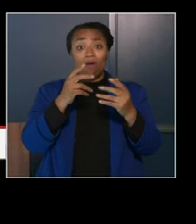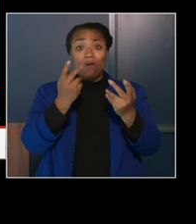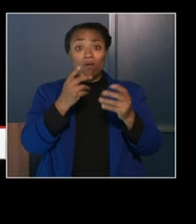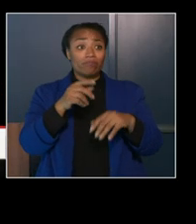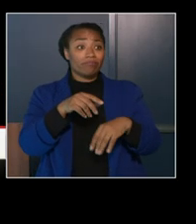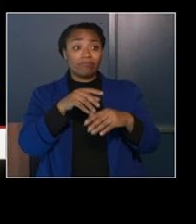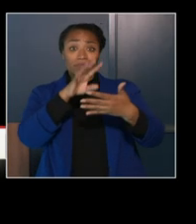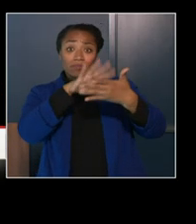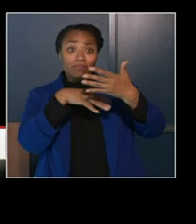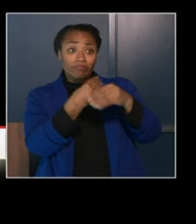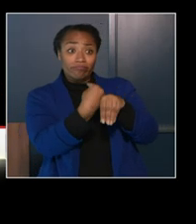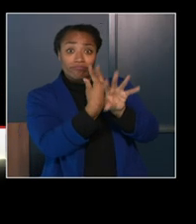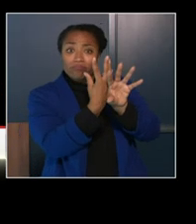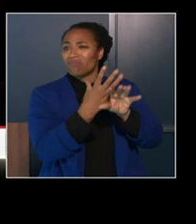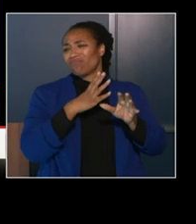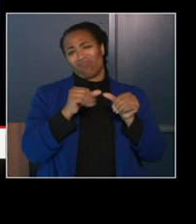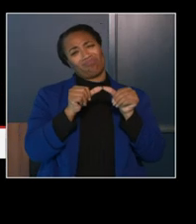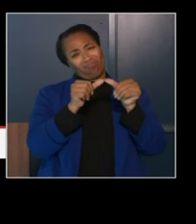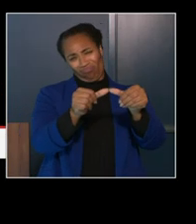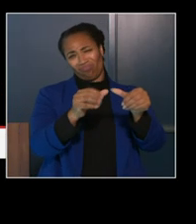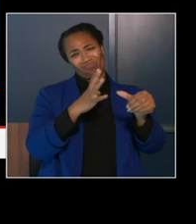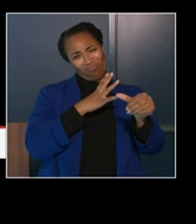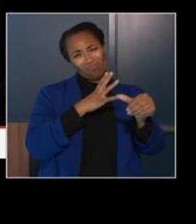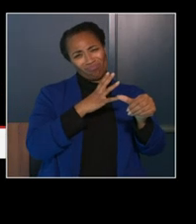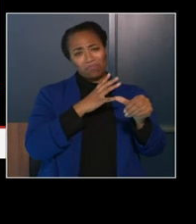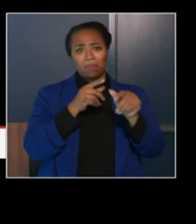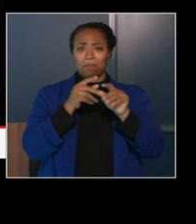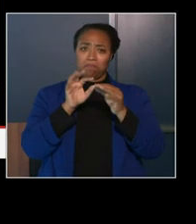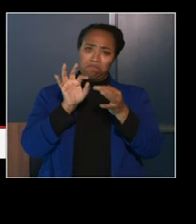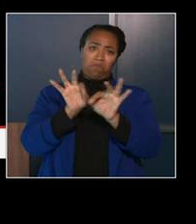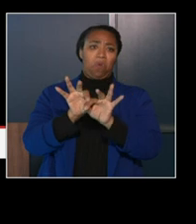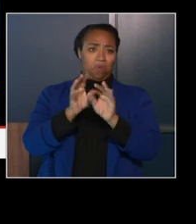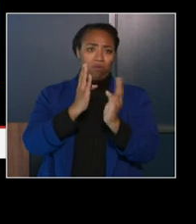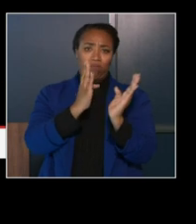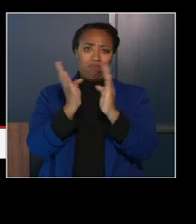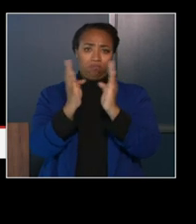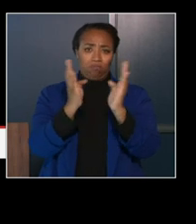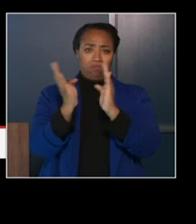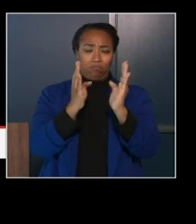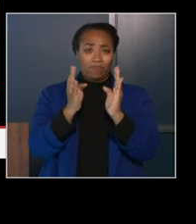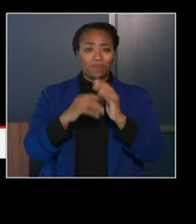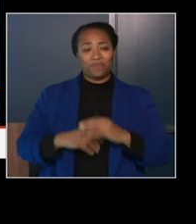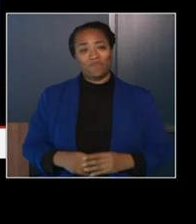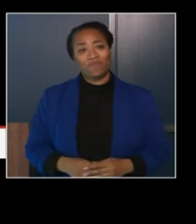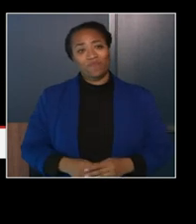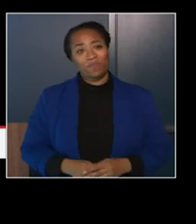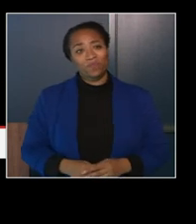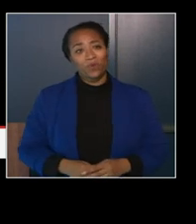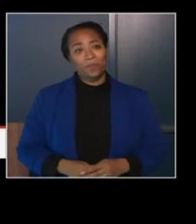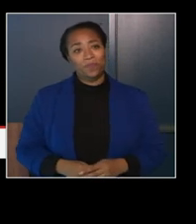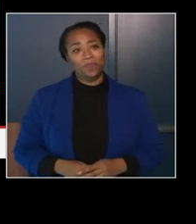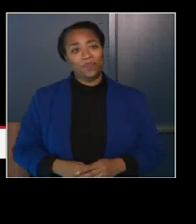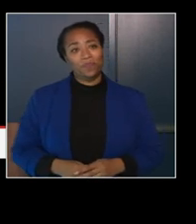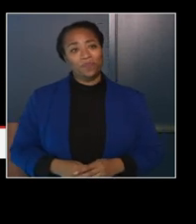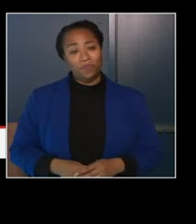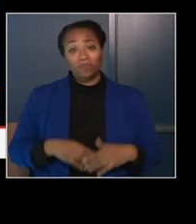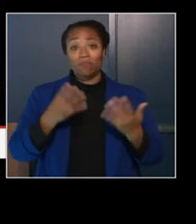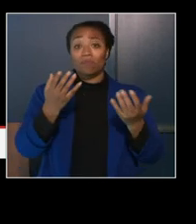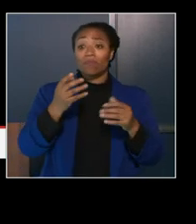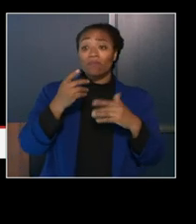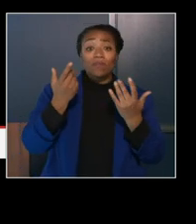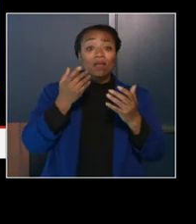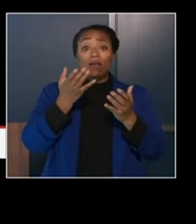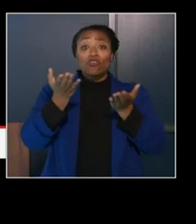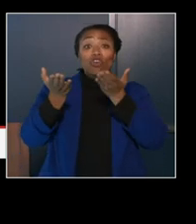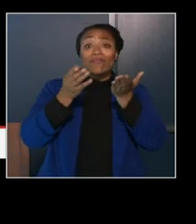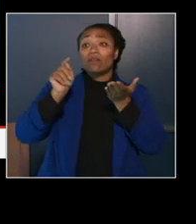Non-emergency in-person services, however, will be closed. So that includes services like recreation